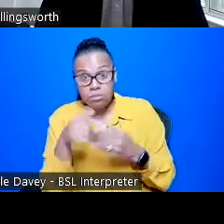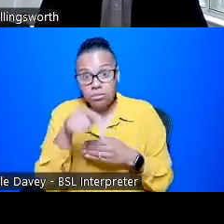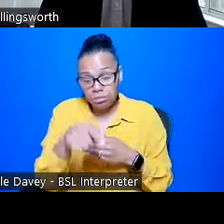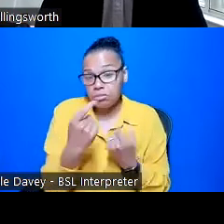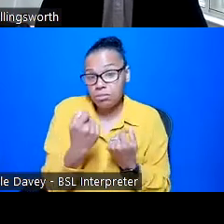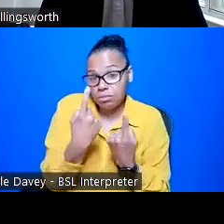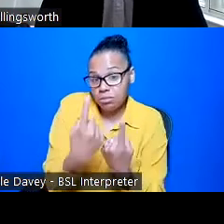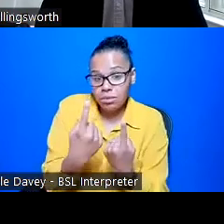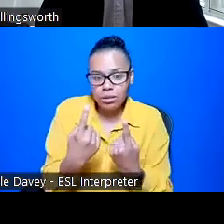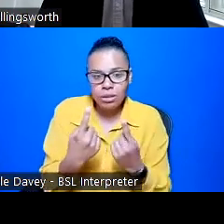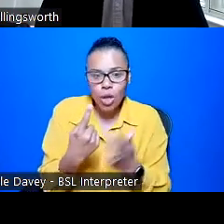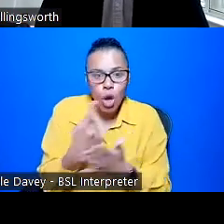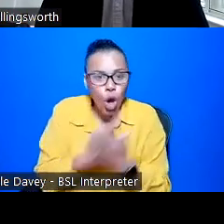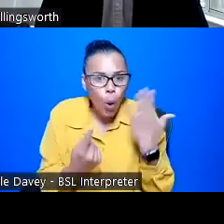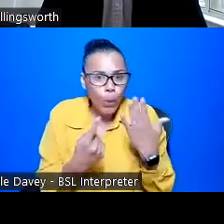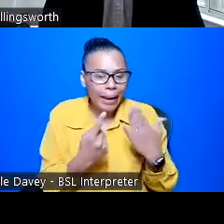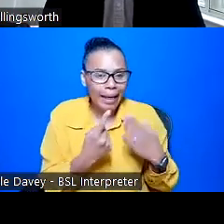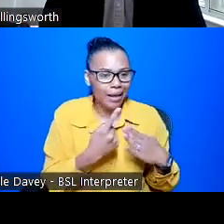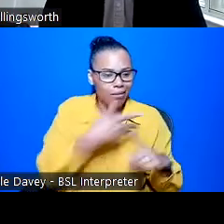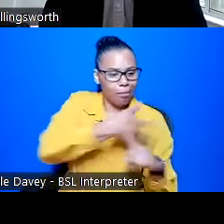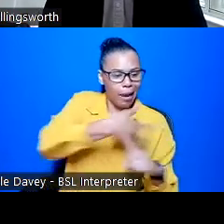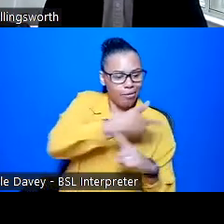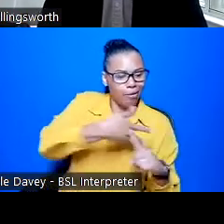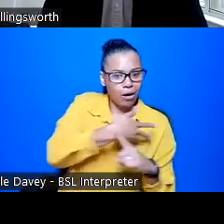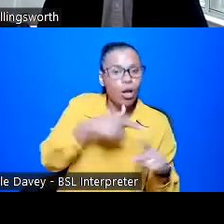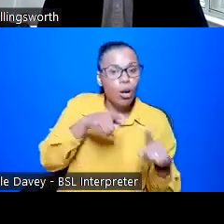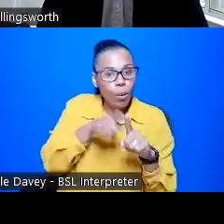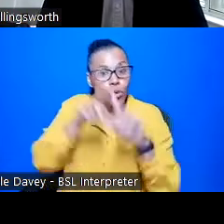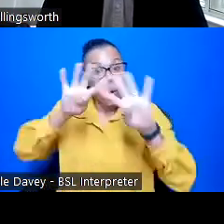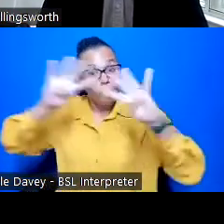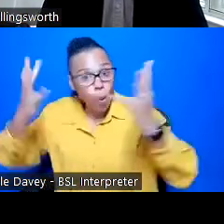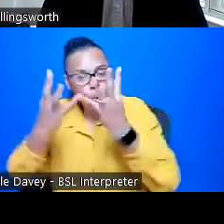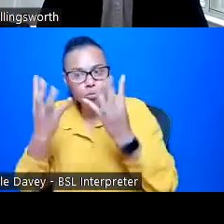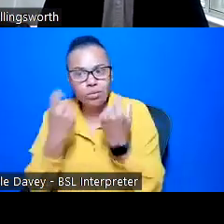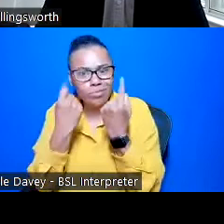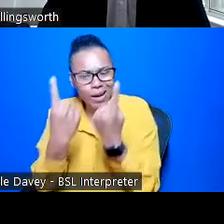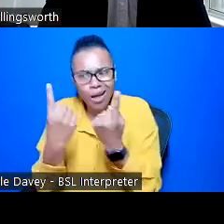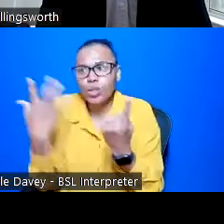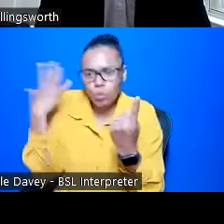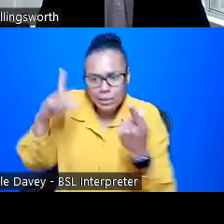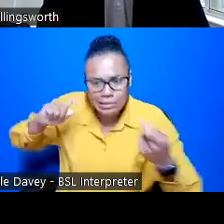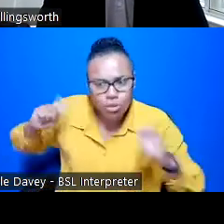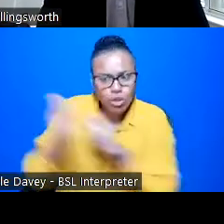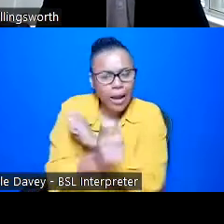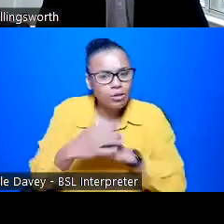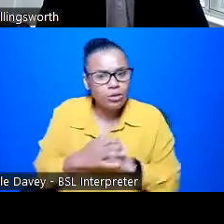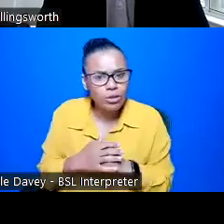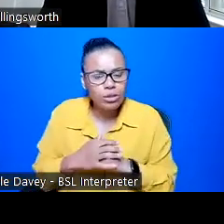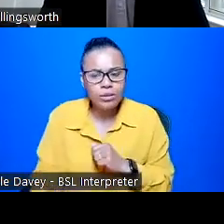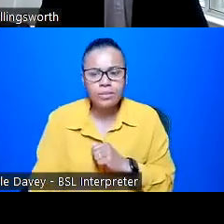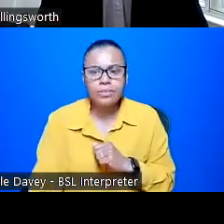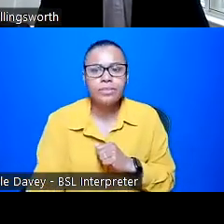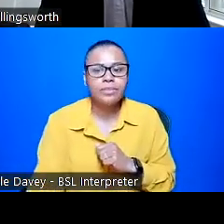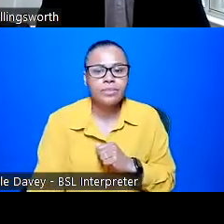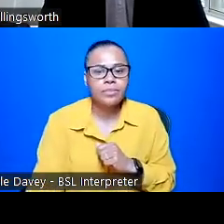only in the dressing rooms, but also in the boardrooms of sport where this change is needed. But there's one statistic, just one more statistic from me that